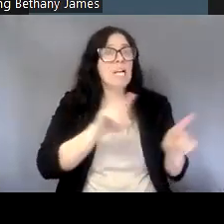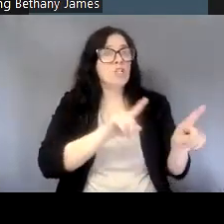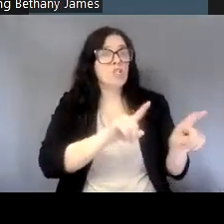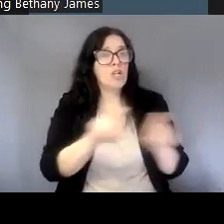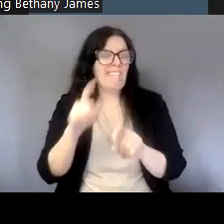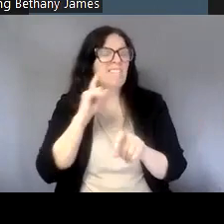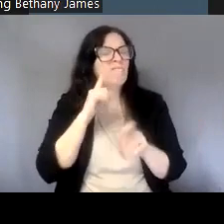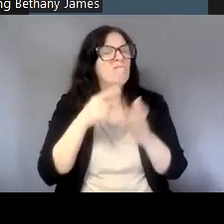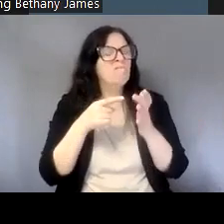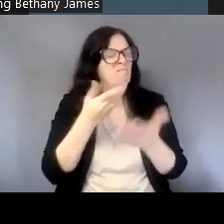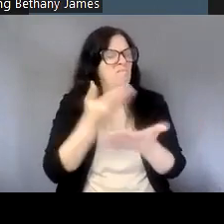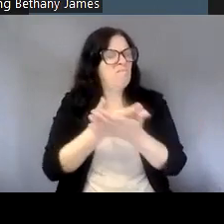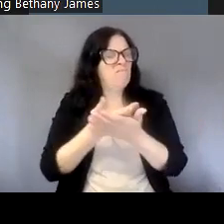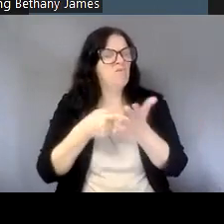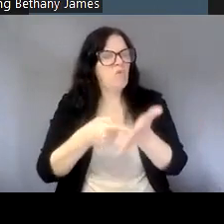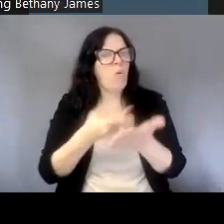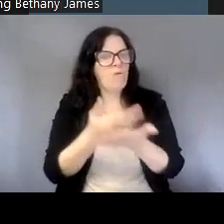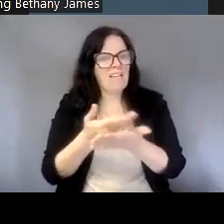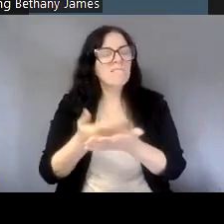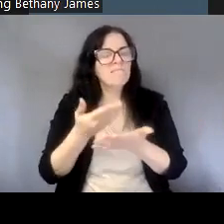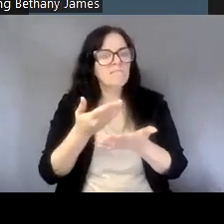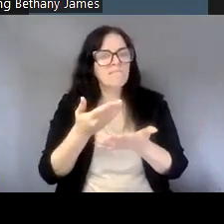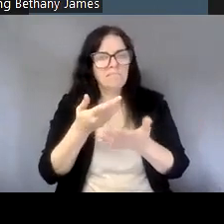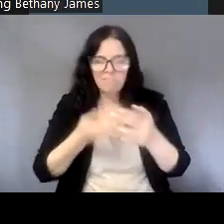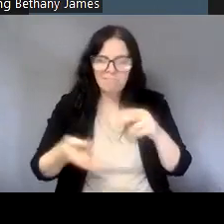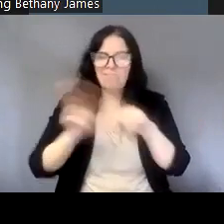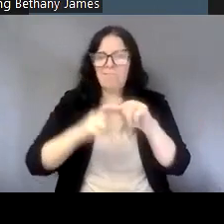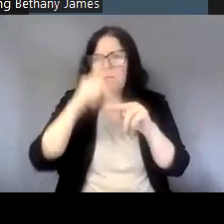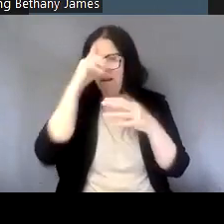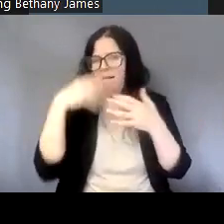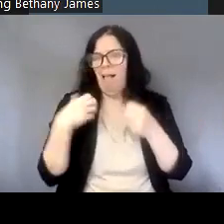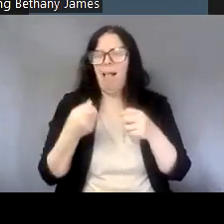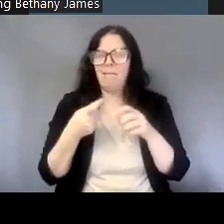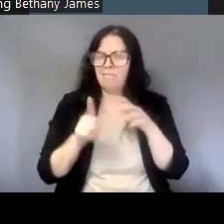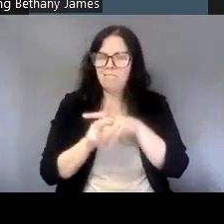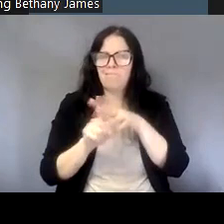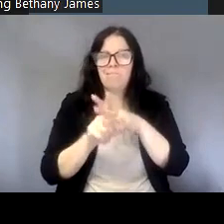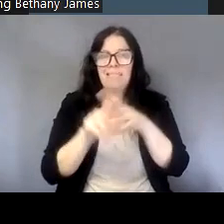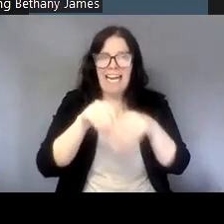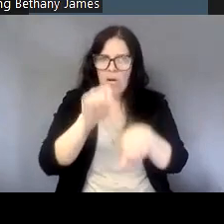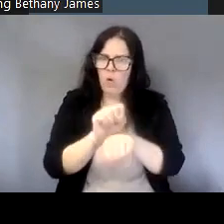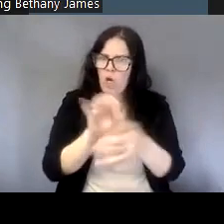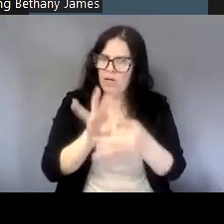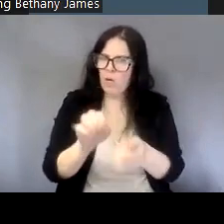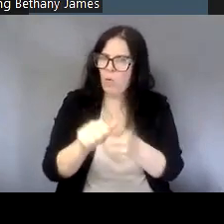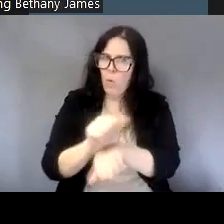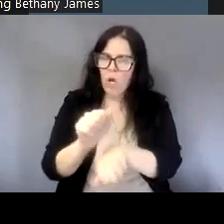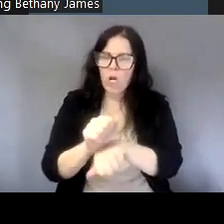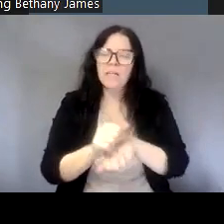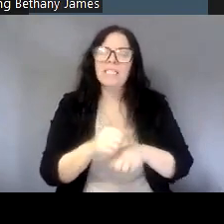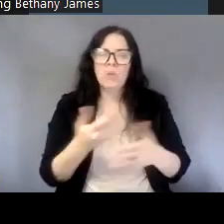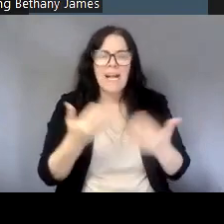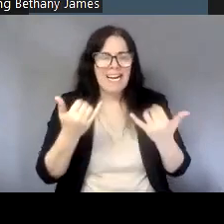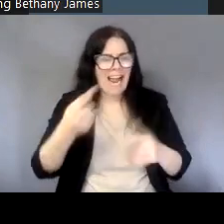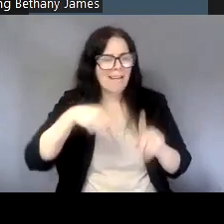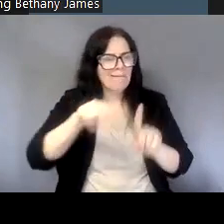mental health issues in workplaces. So this is something that people are trying to grasp, to understand what are